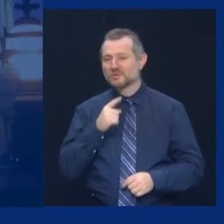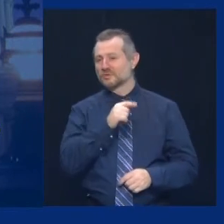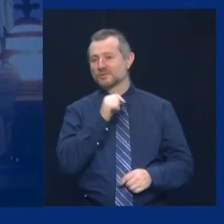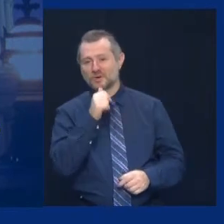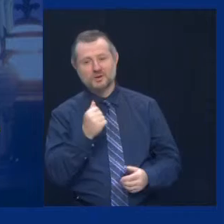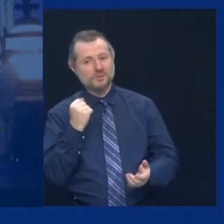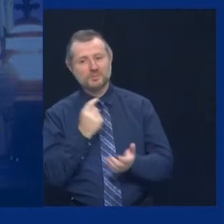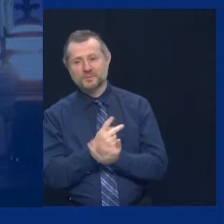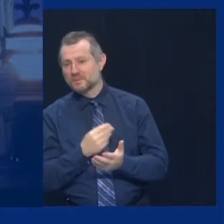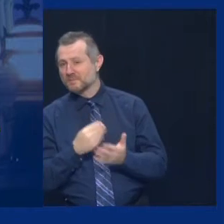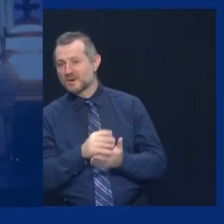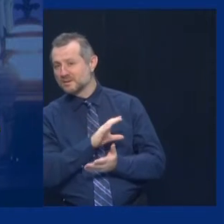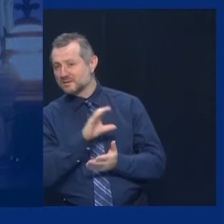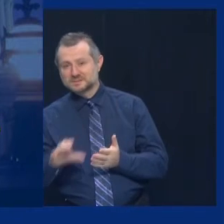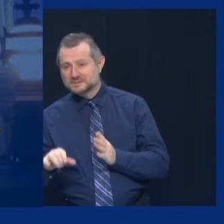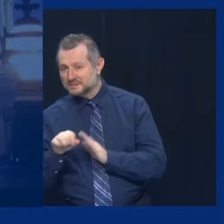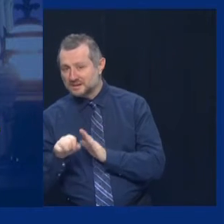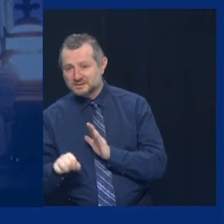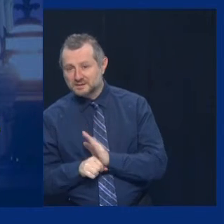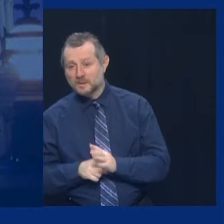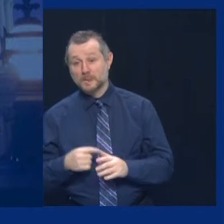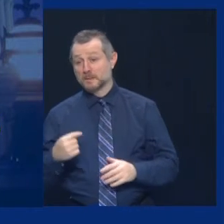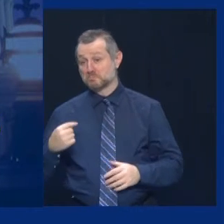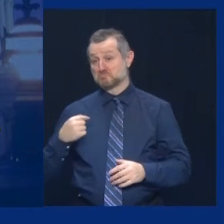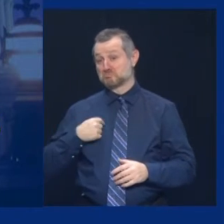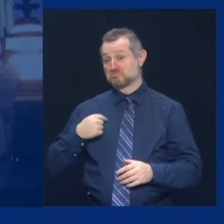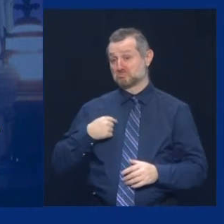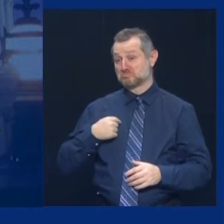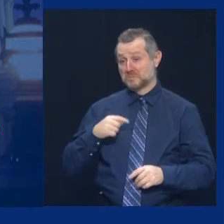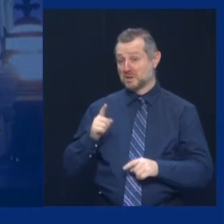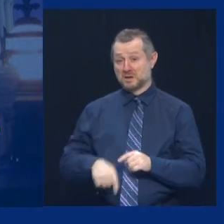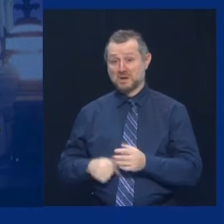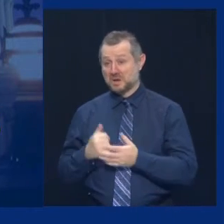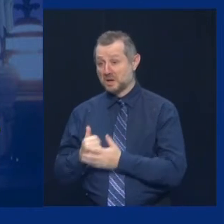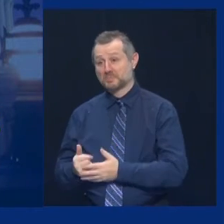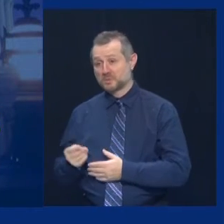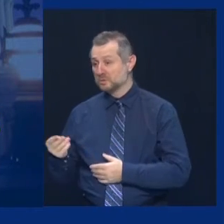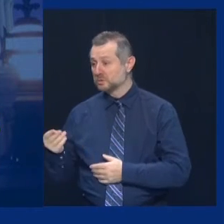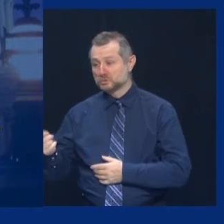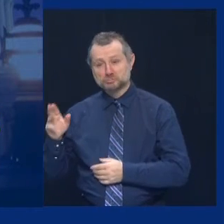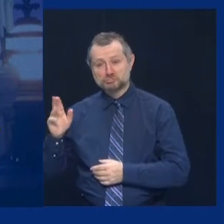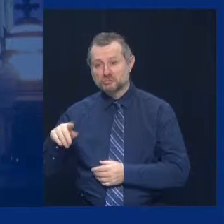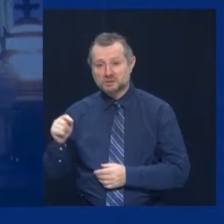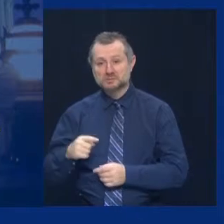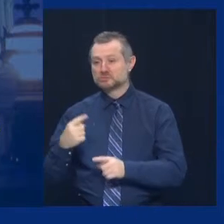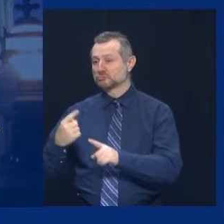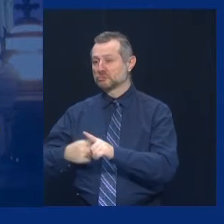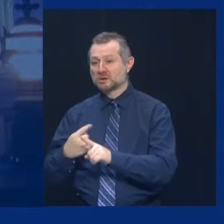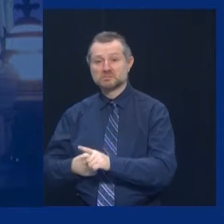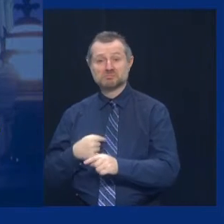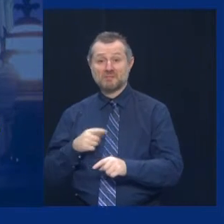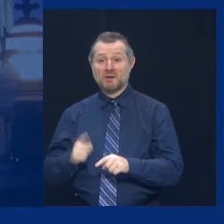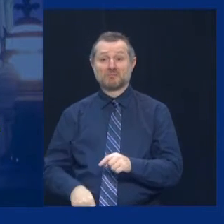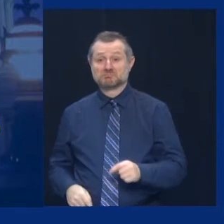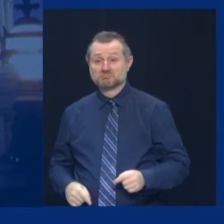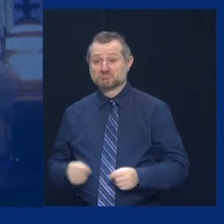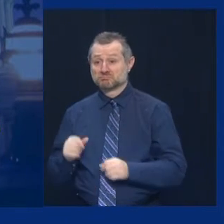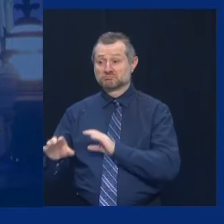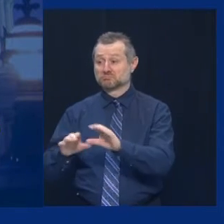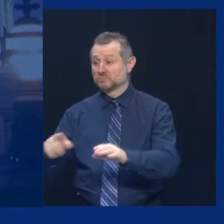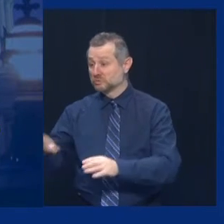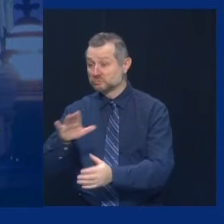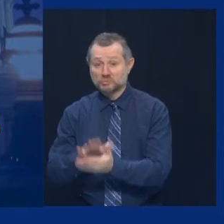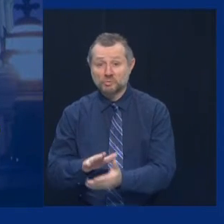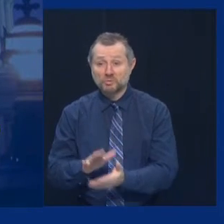state, it means I can't help people with rent relief and mortgage relief. I can't fund schools. You hurt